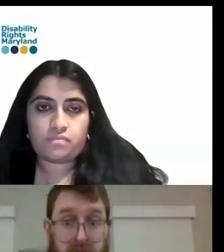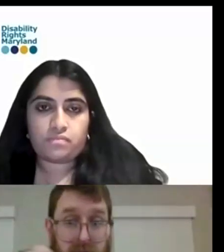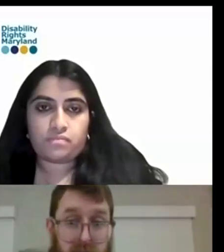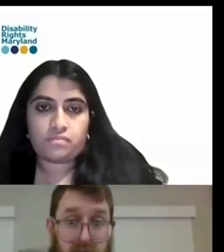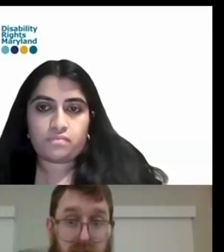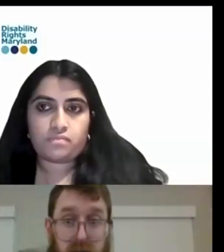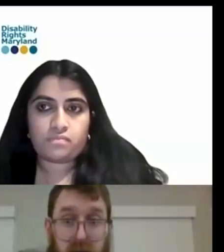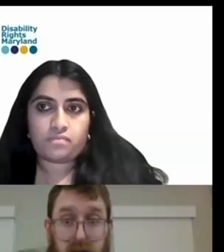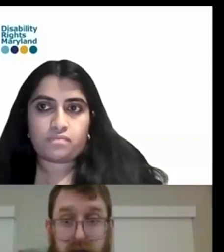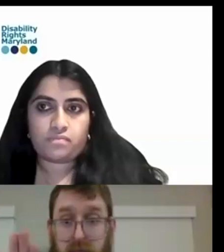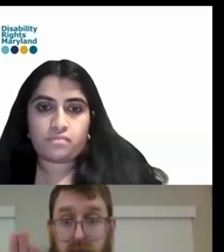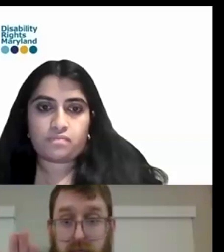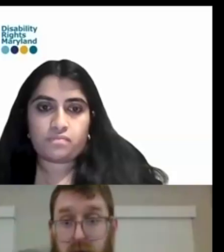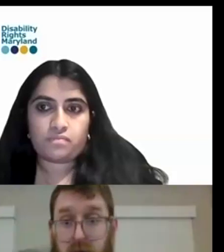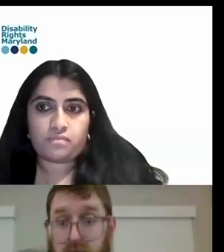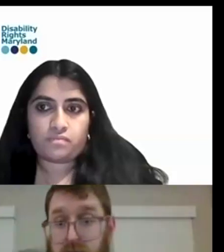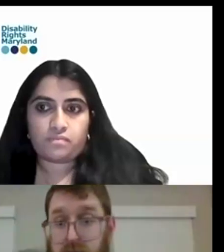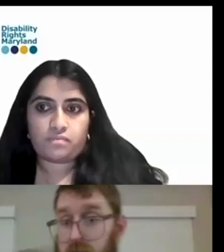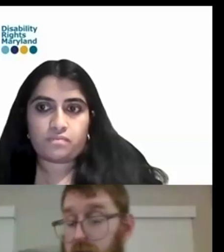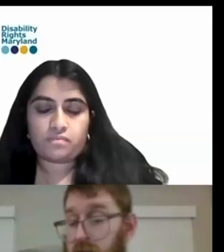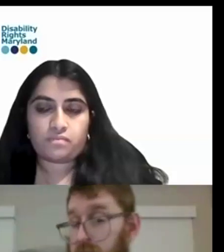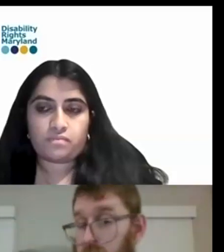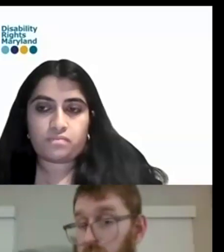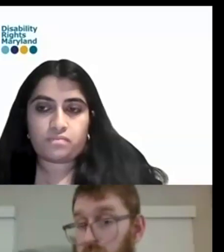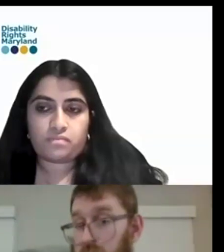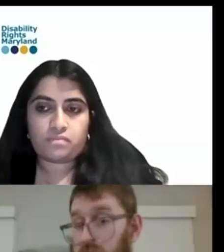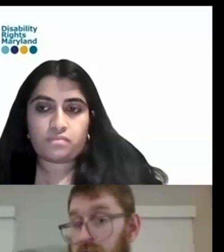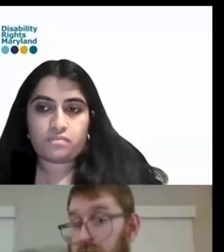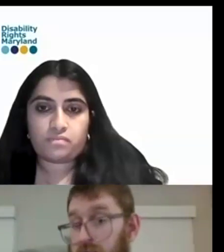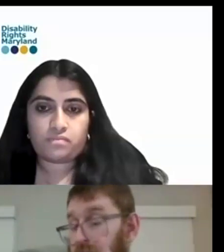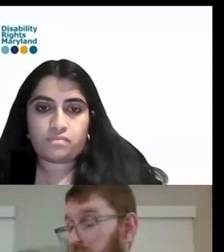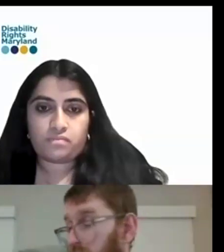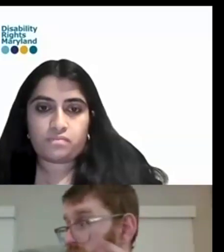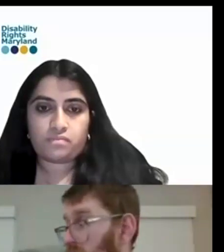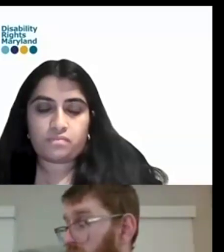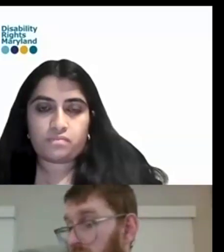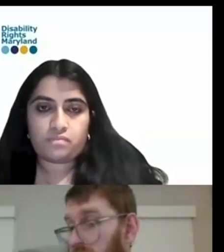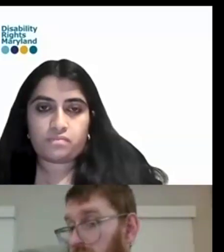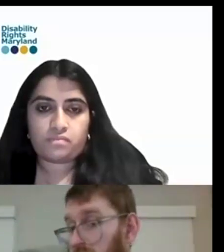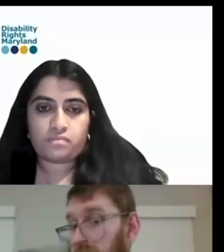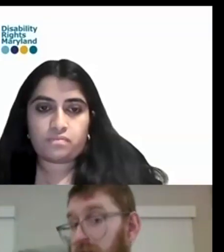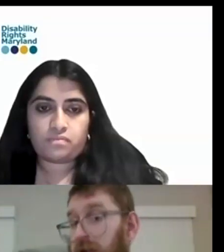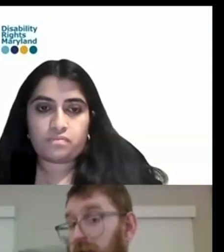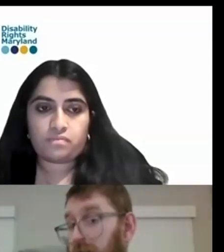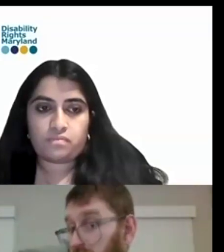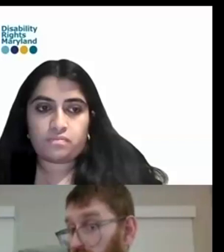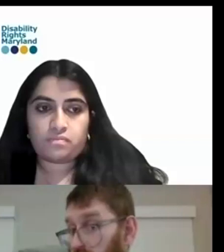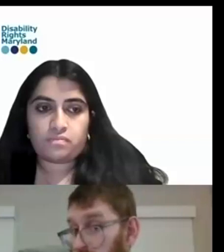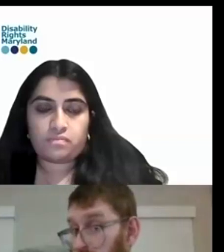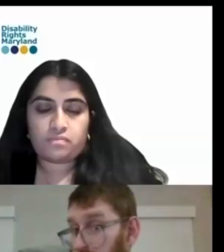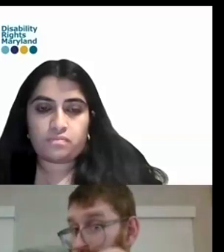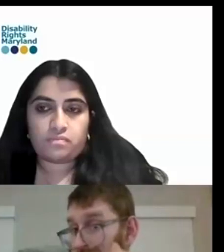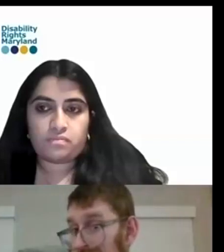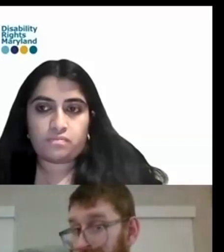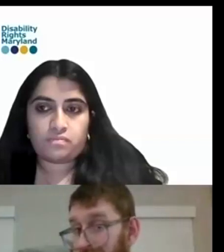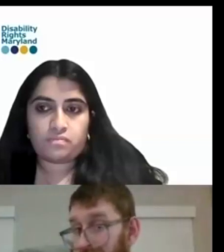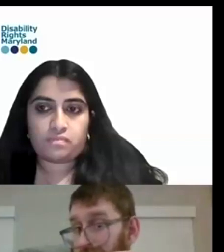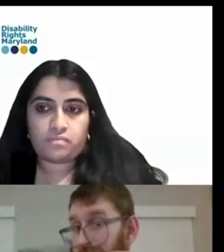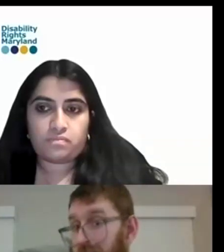Click Show Captions. Can we just remind folks that to get into